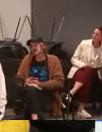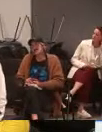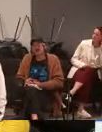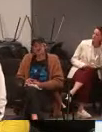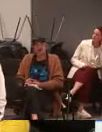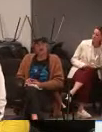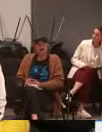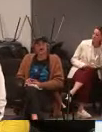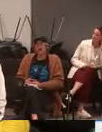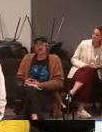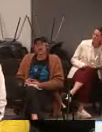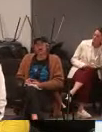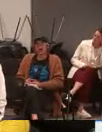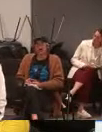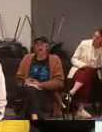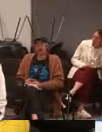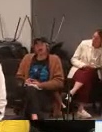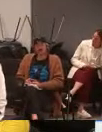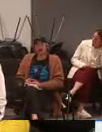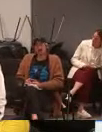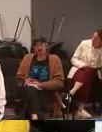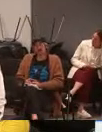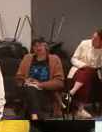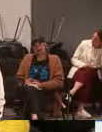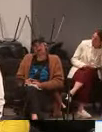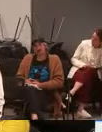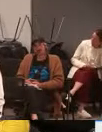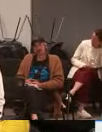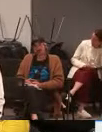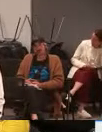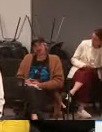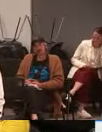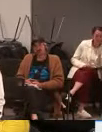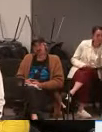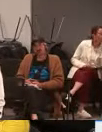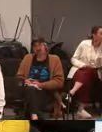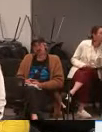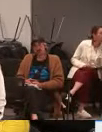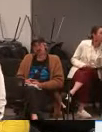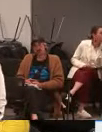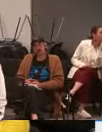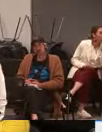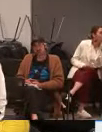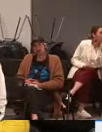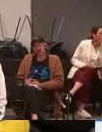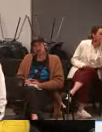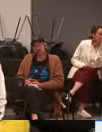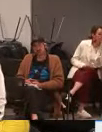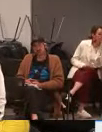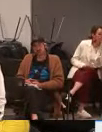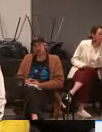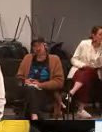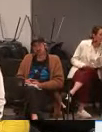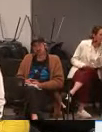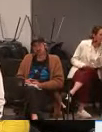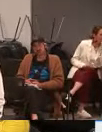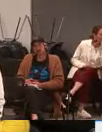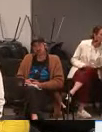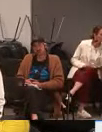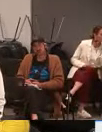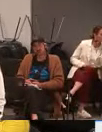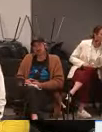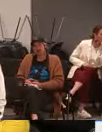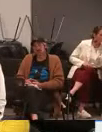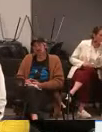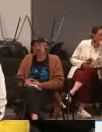is the Kid Talk. It's a weekly meeting amongst the staff where the only thing on the agenda is students. Individual student concerns are brought up that we see